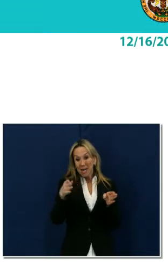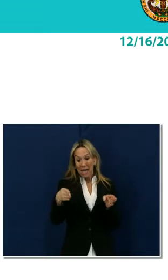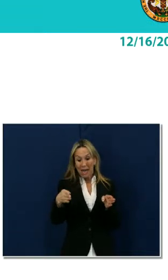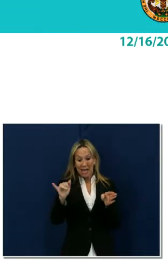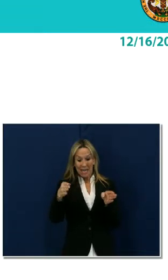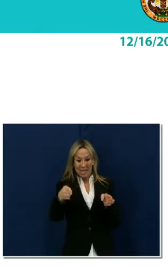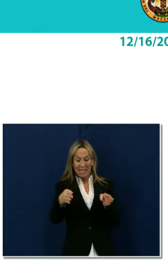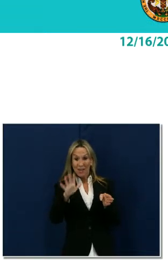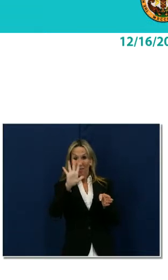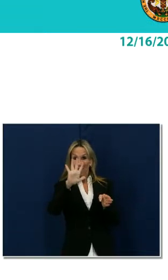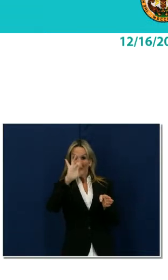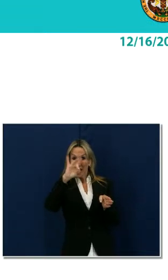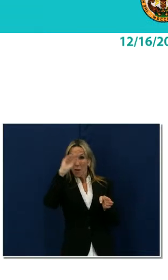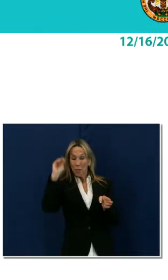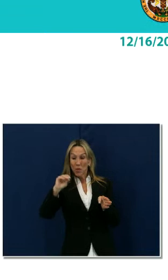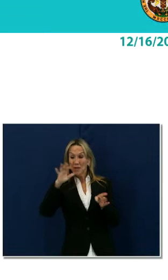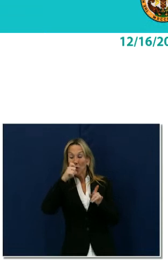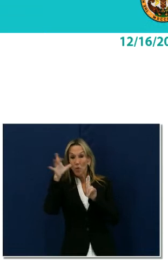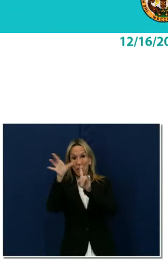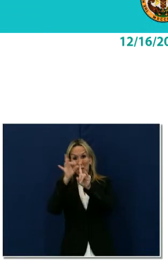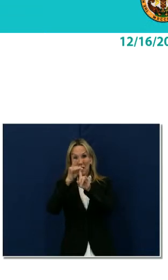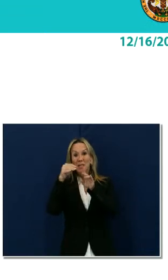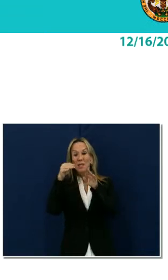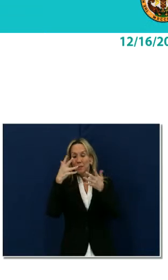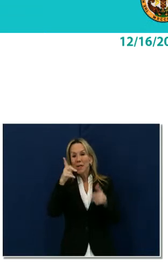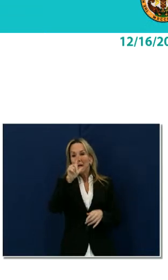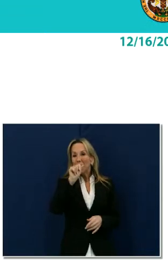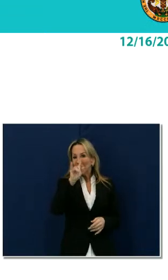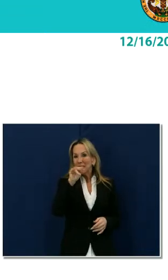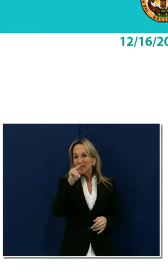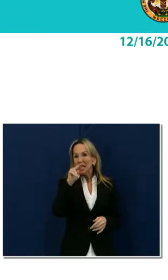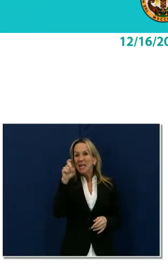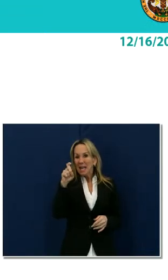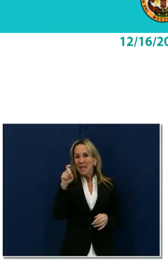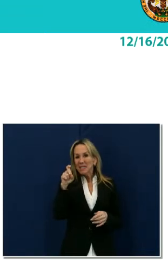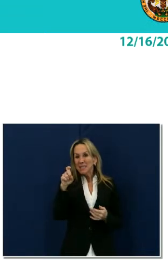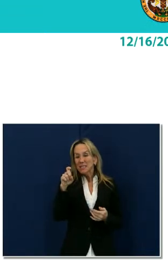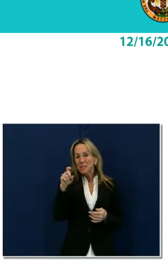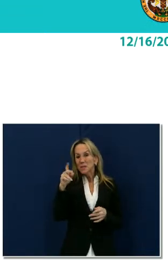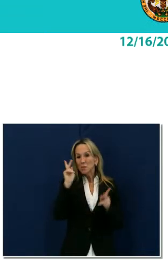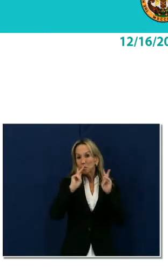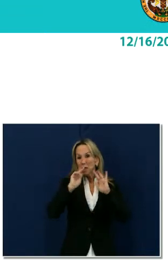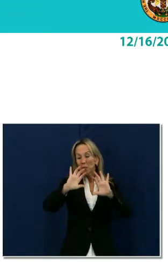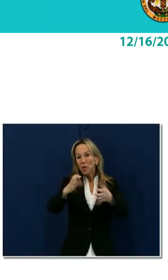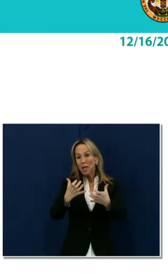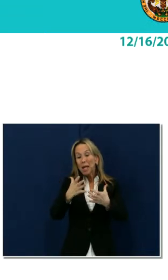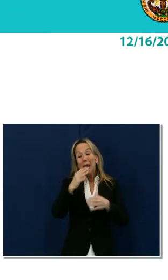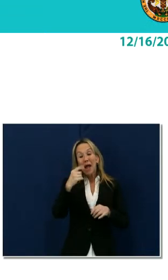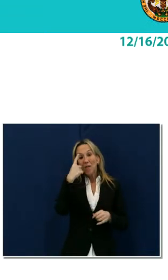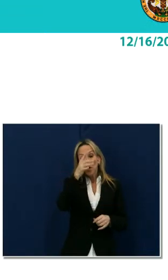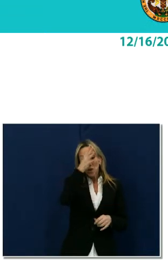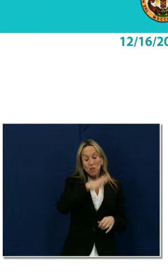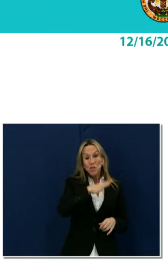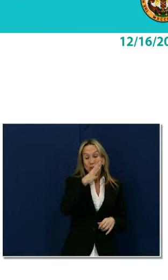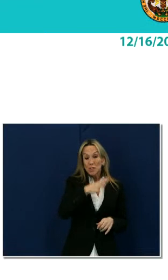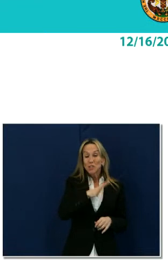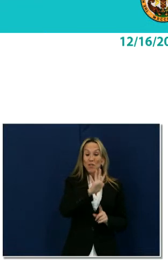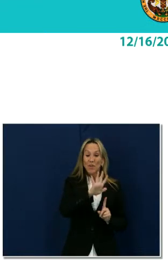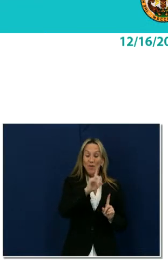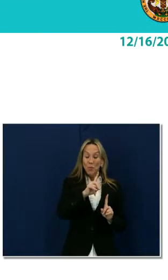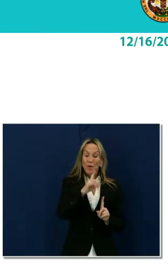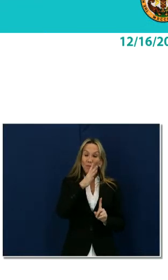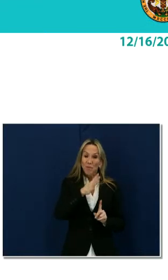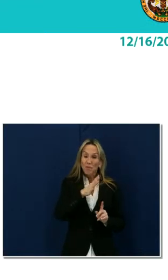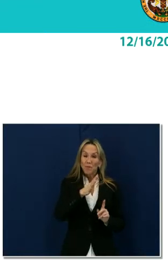58% of cases have been in the Latinx population. And for gender, 51% of cases are female